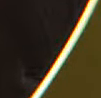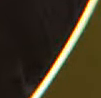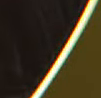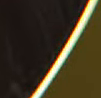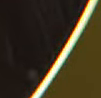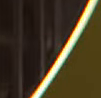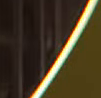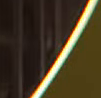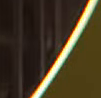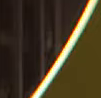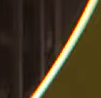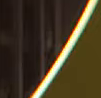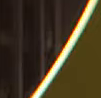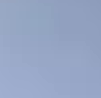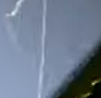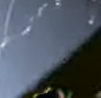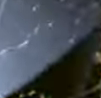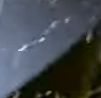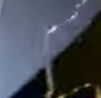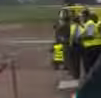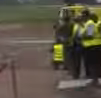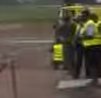Charges on killers of mobile money vendors.